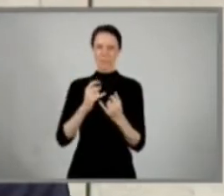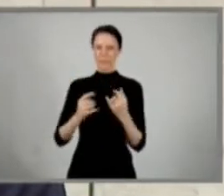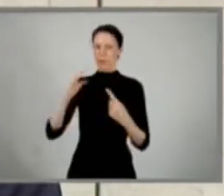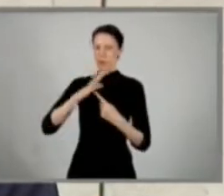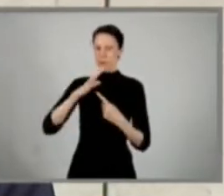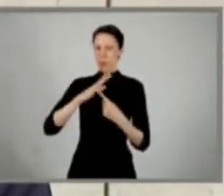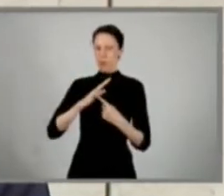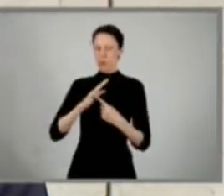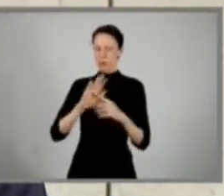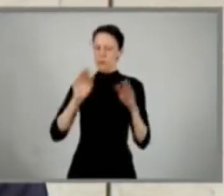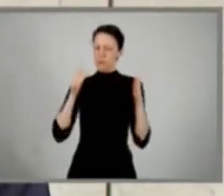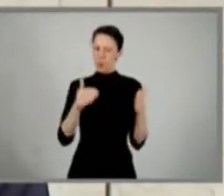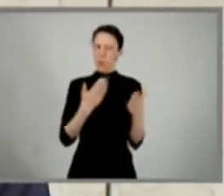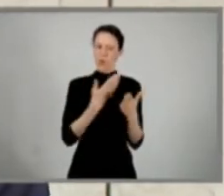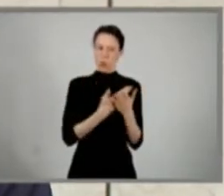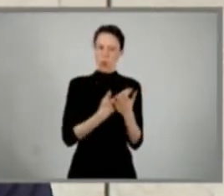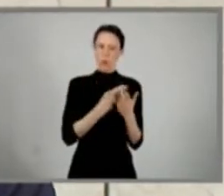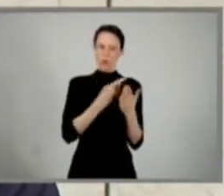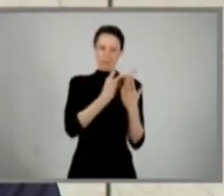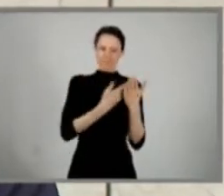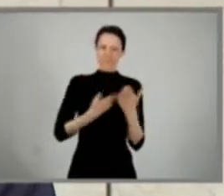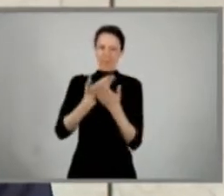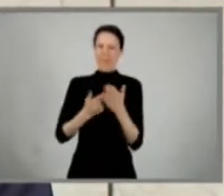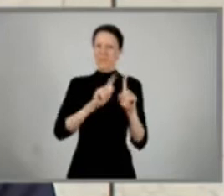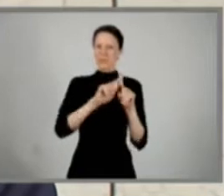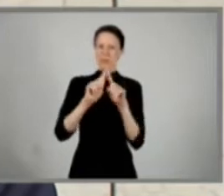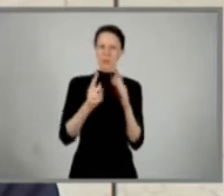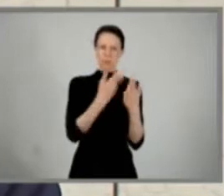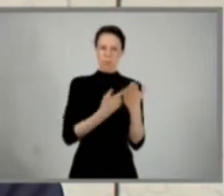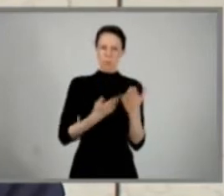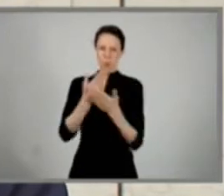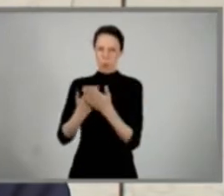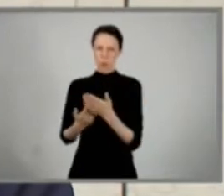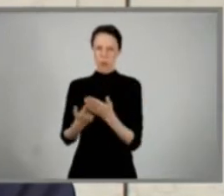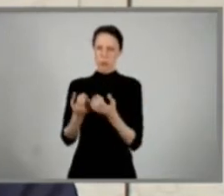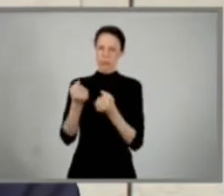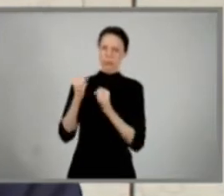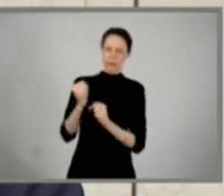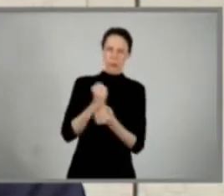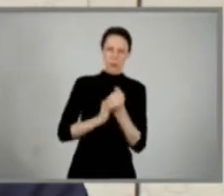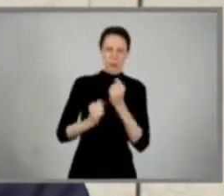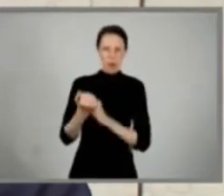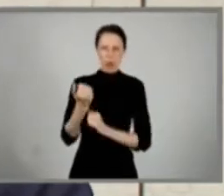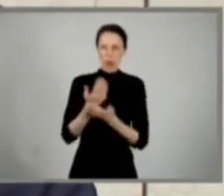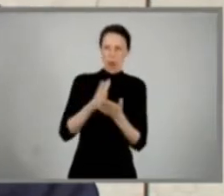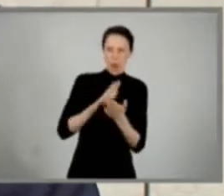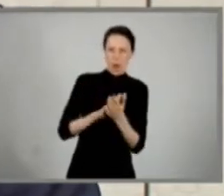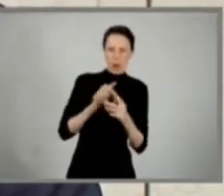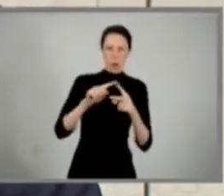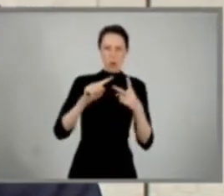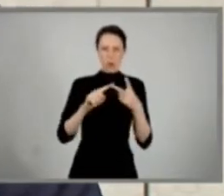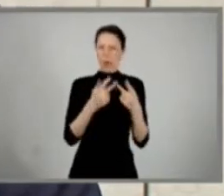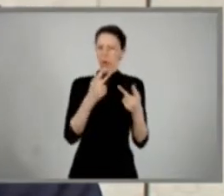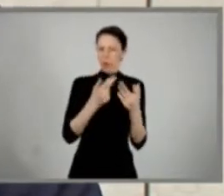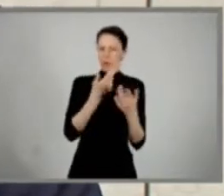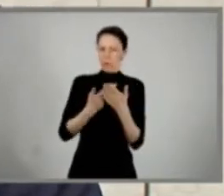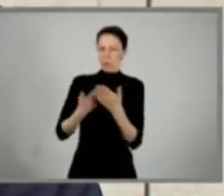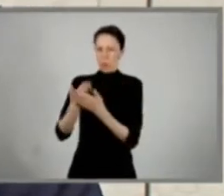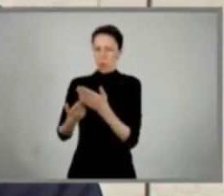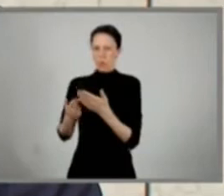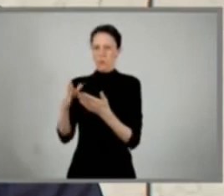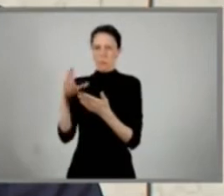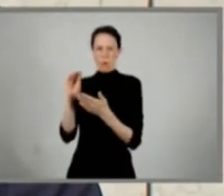Prevention Advisors report available and out at that time. There is the interim report of the Royal Commission in Victoria. And we all agree that